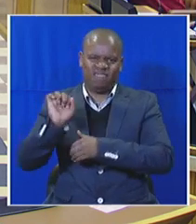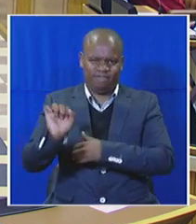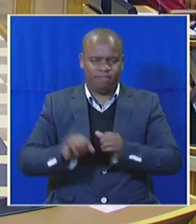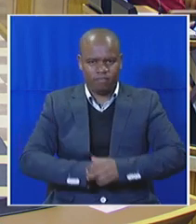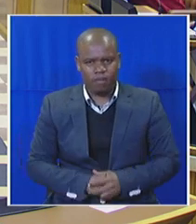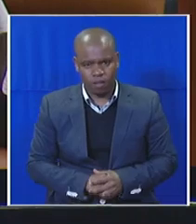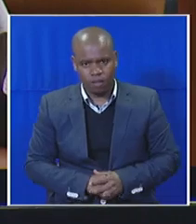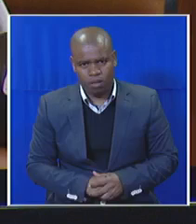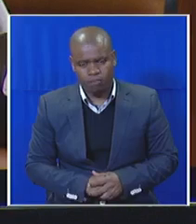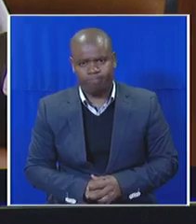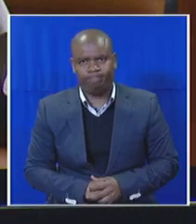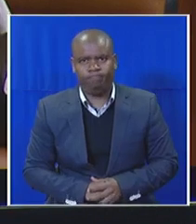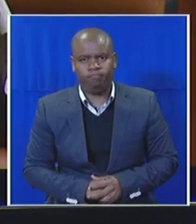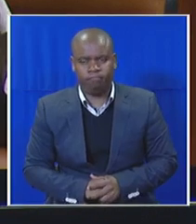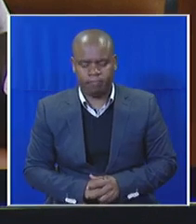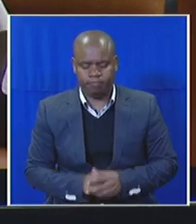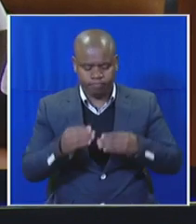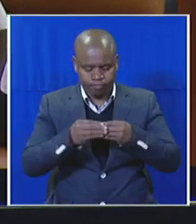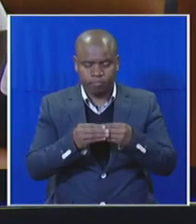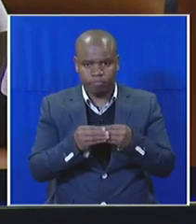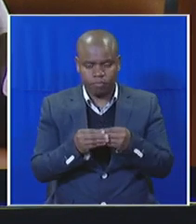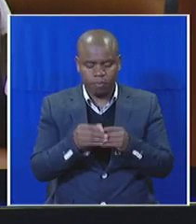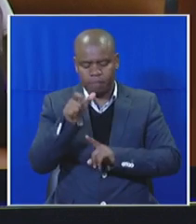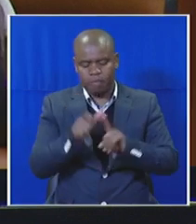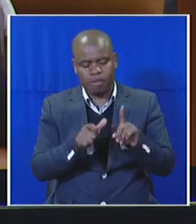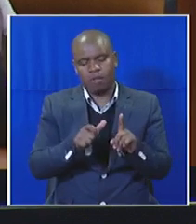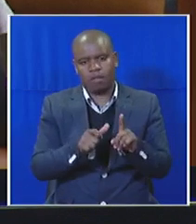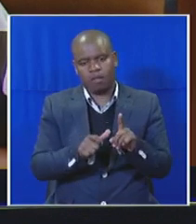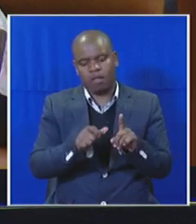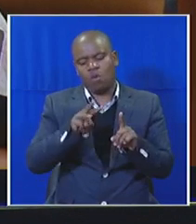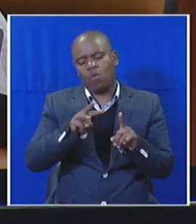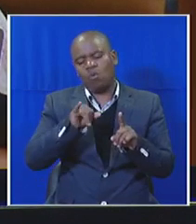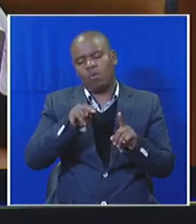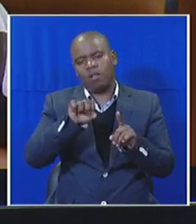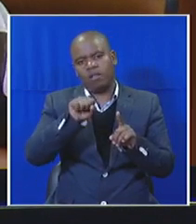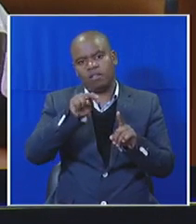Ilungu elihloniphekile uHosen.